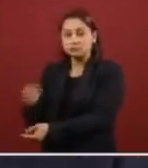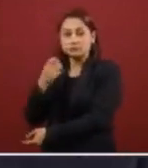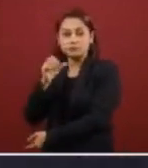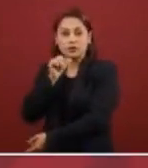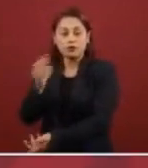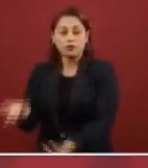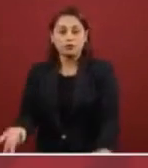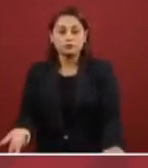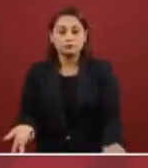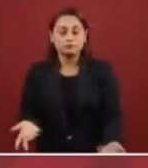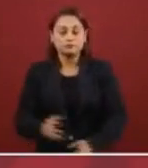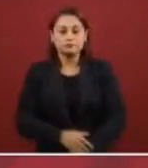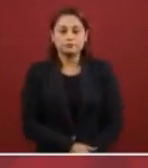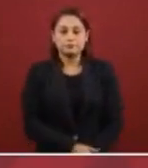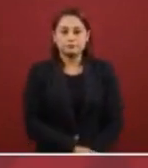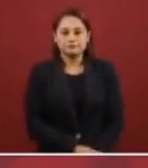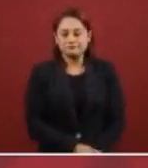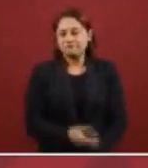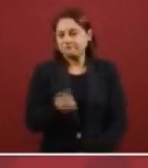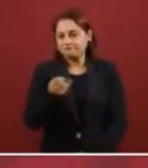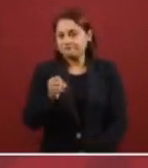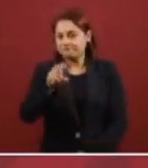That's a lot of what was happening